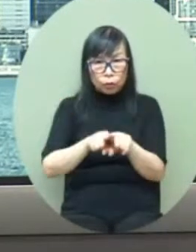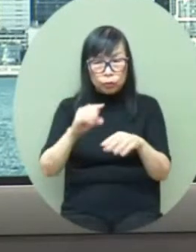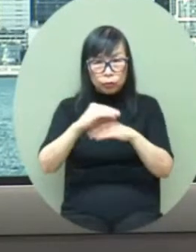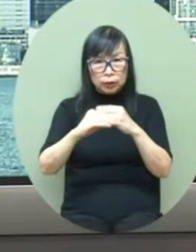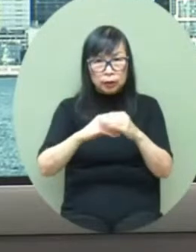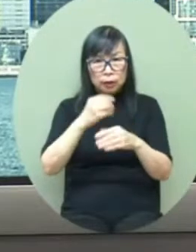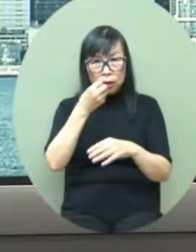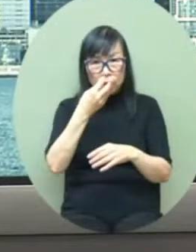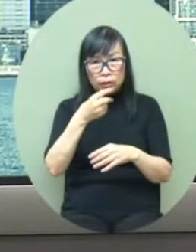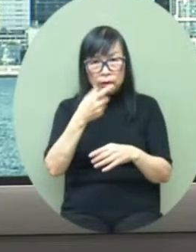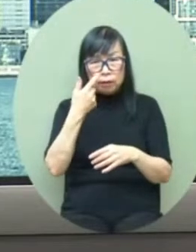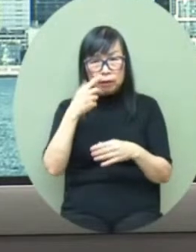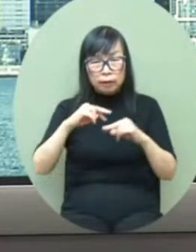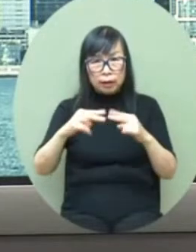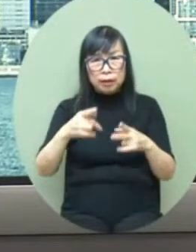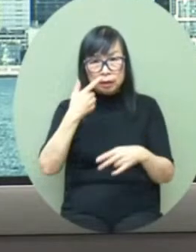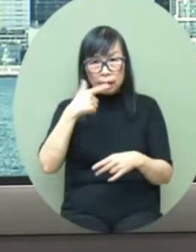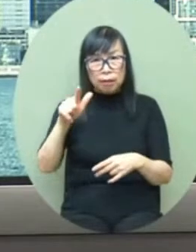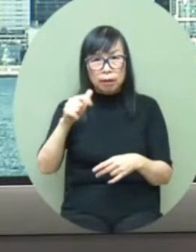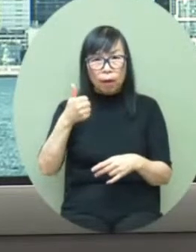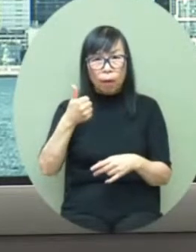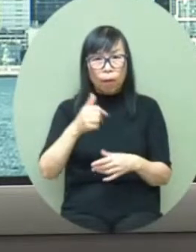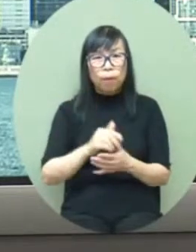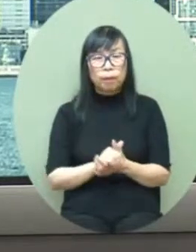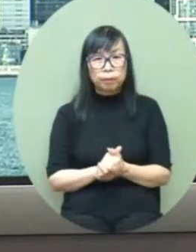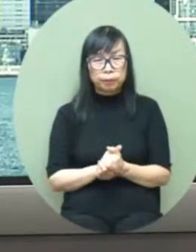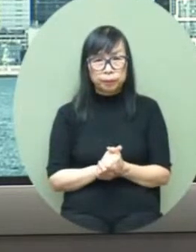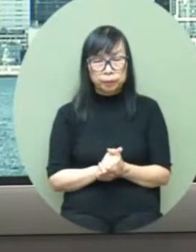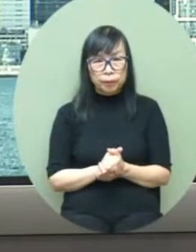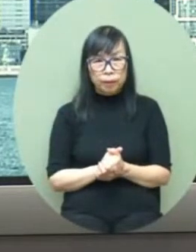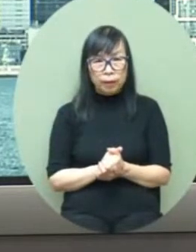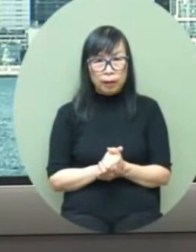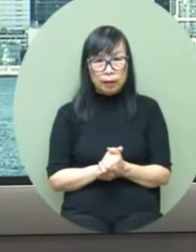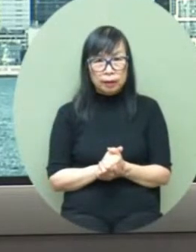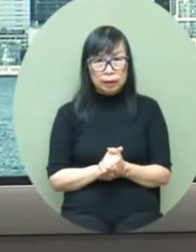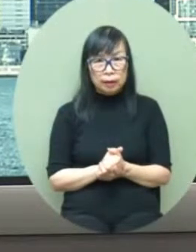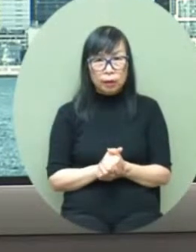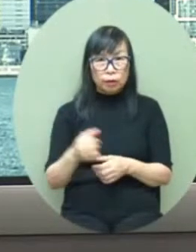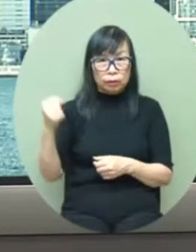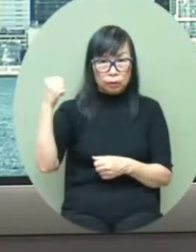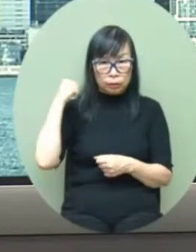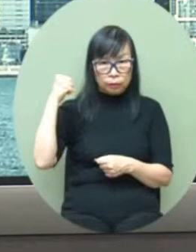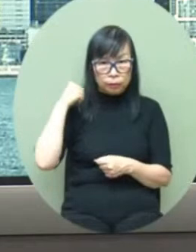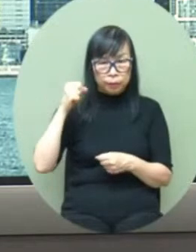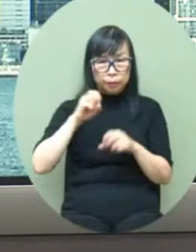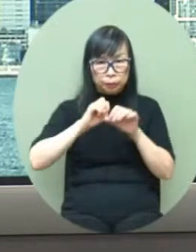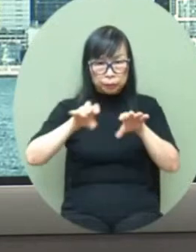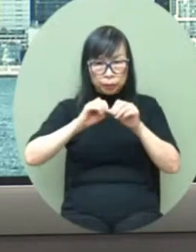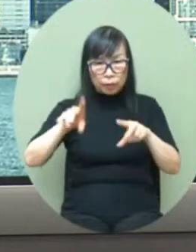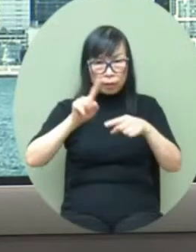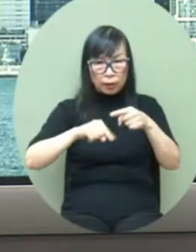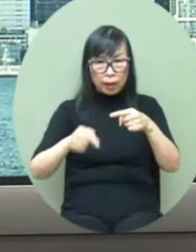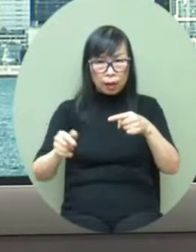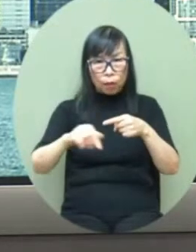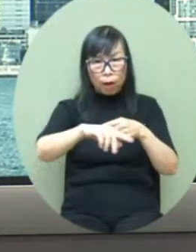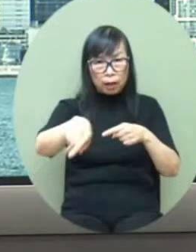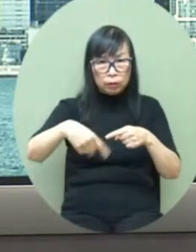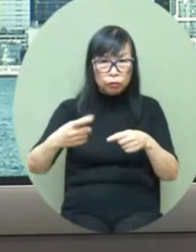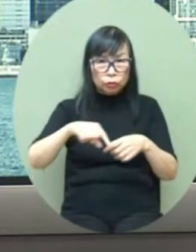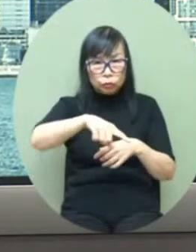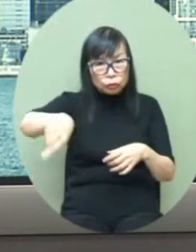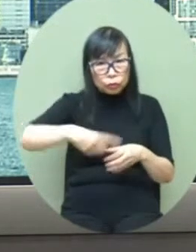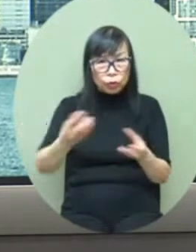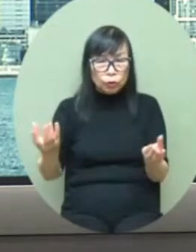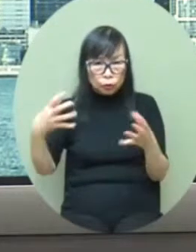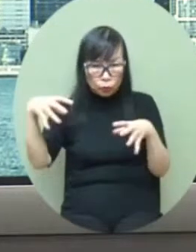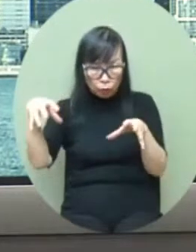and answer session so that we will work together in this new chapter. In addition,